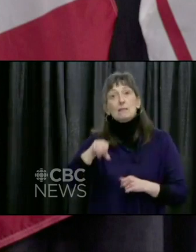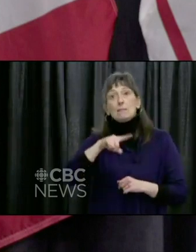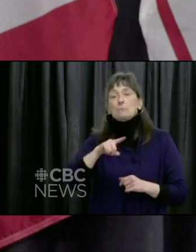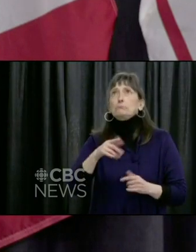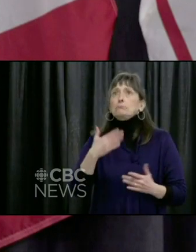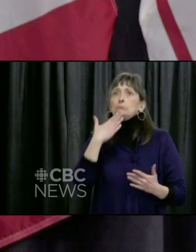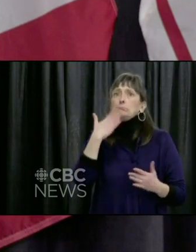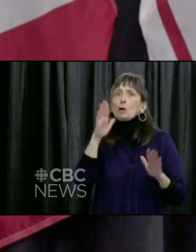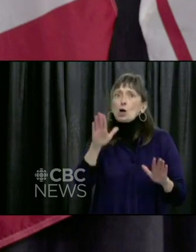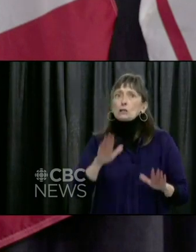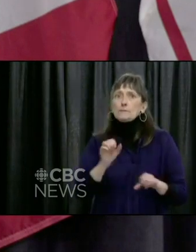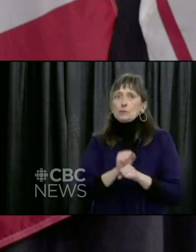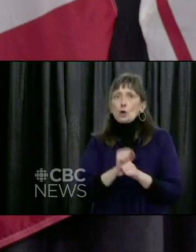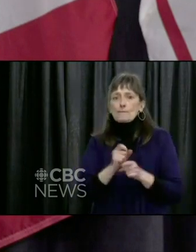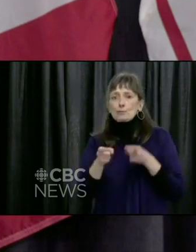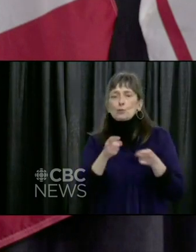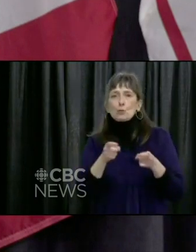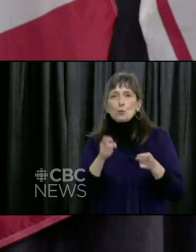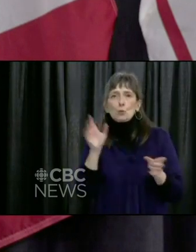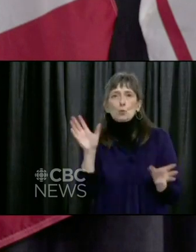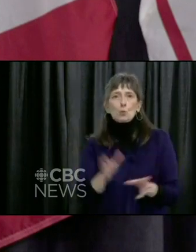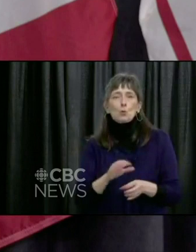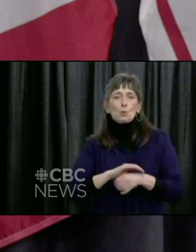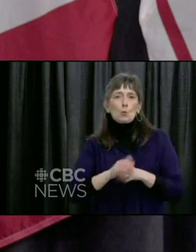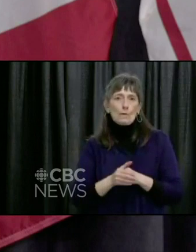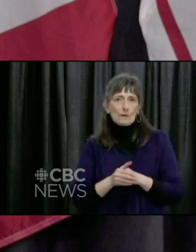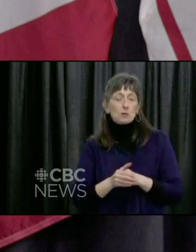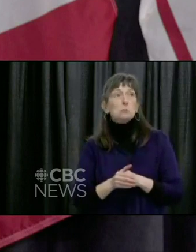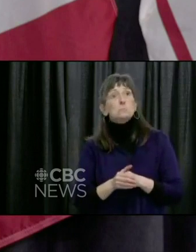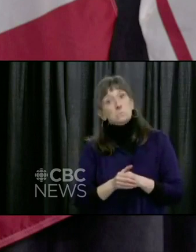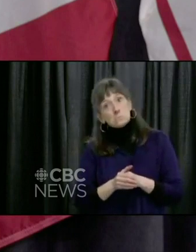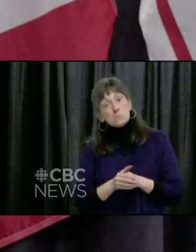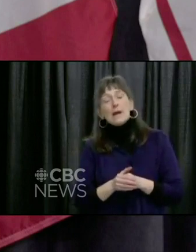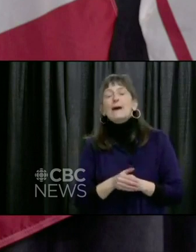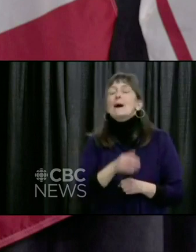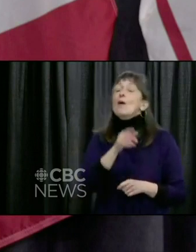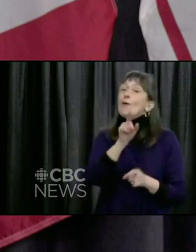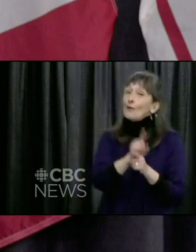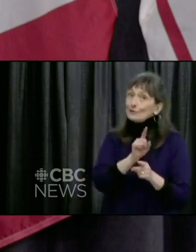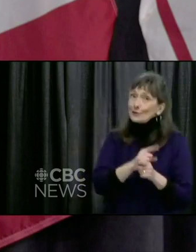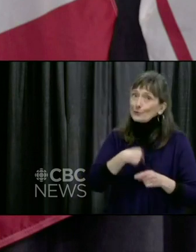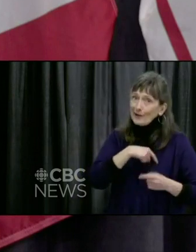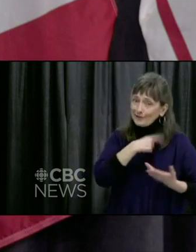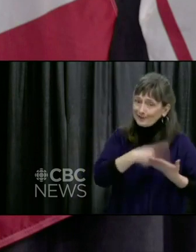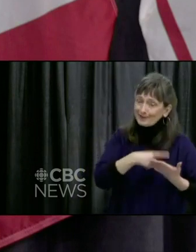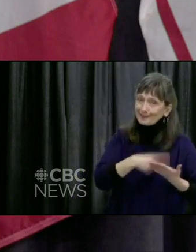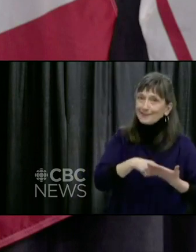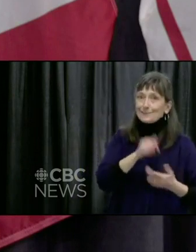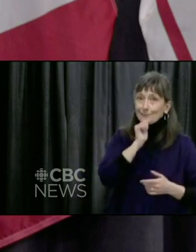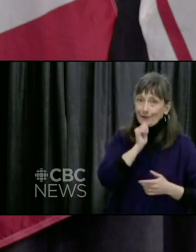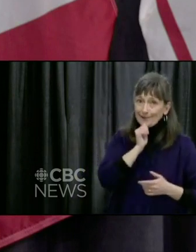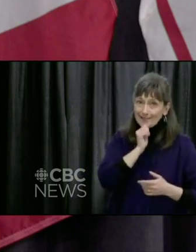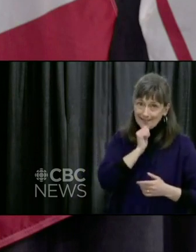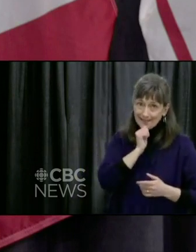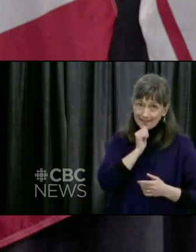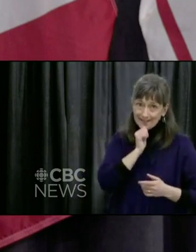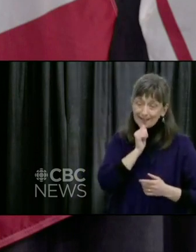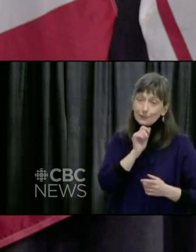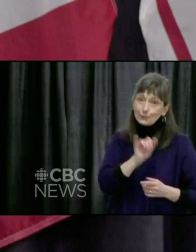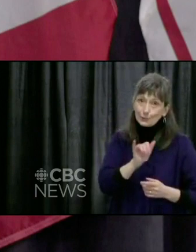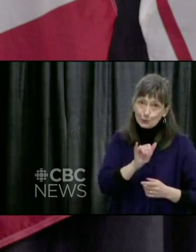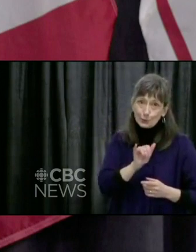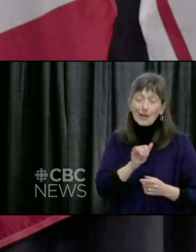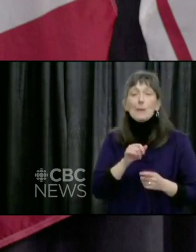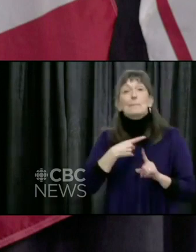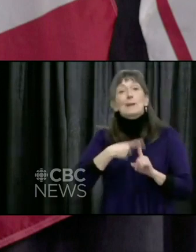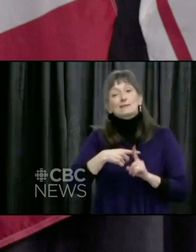alluded to the privacy issues. And it would be obviously an opt-in mechanism. How soon?